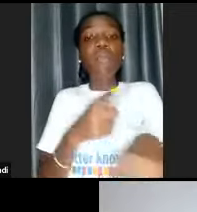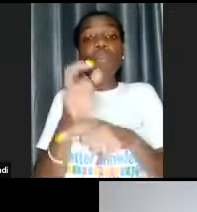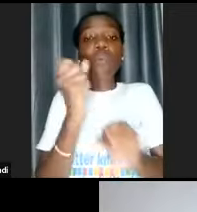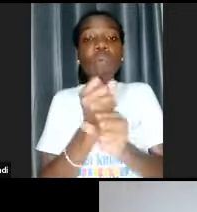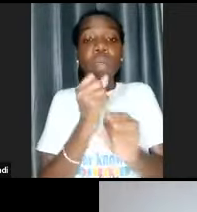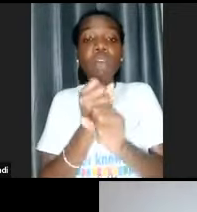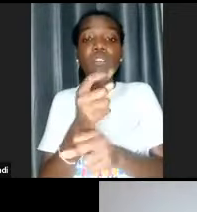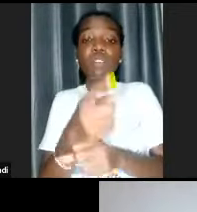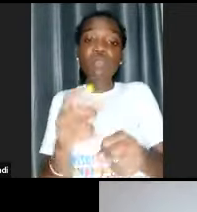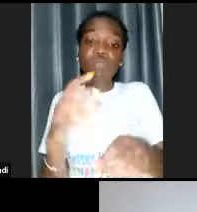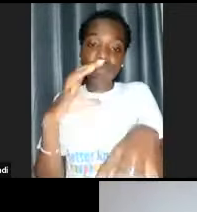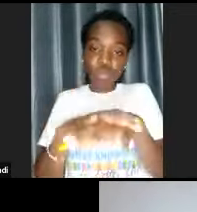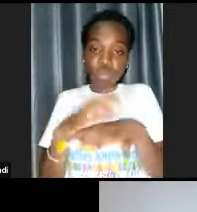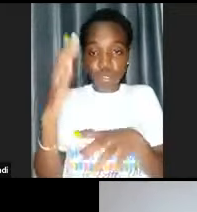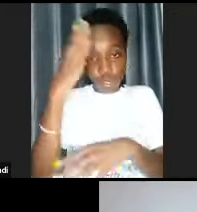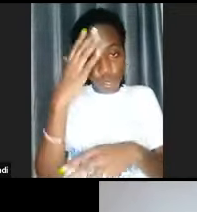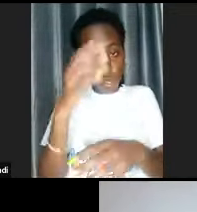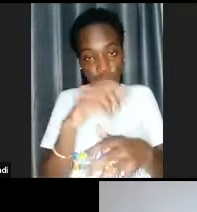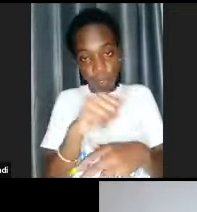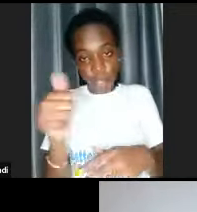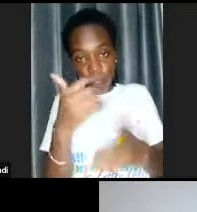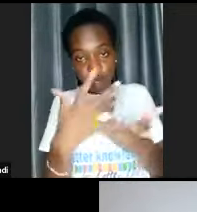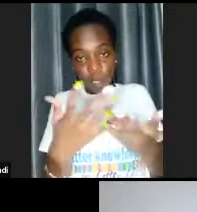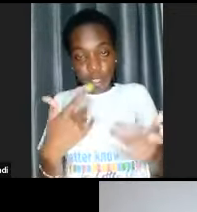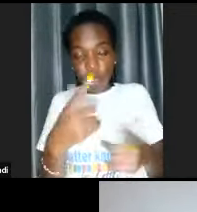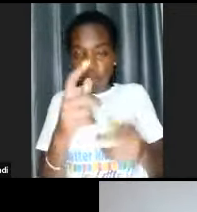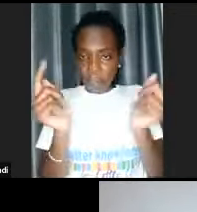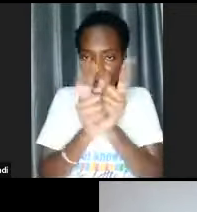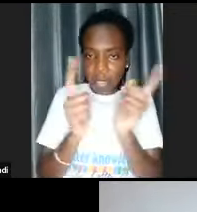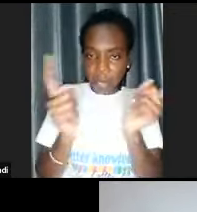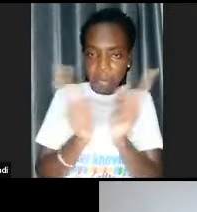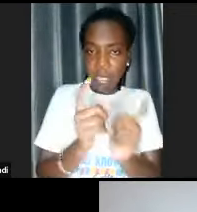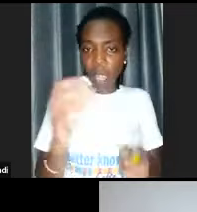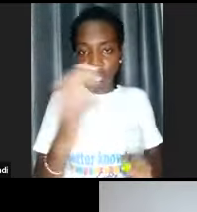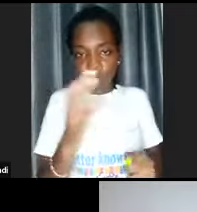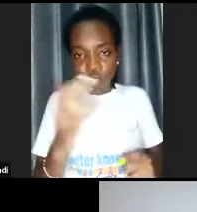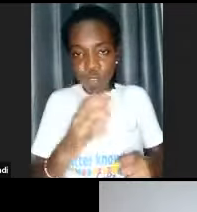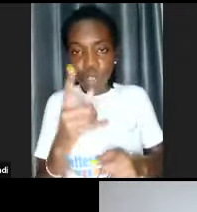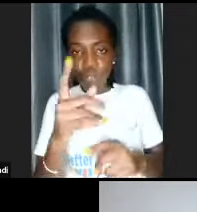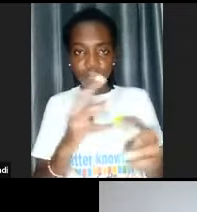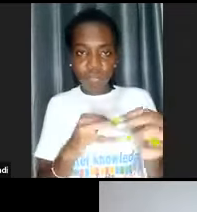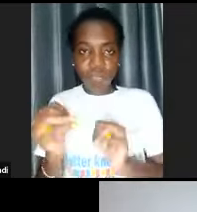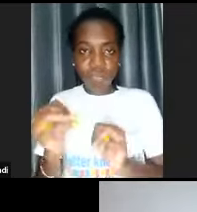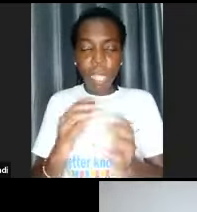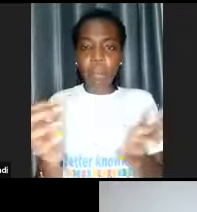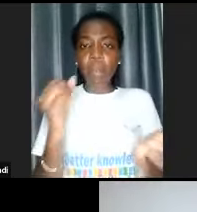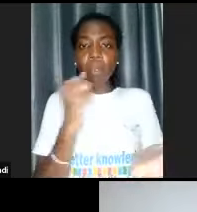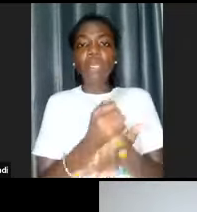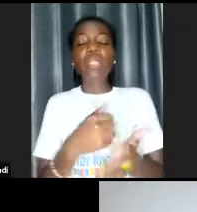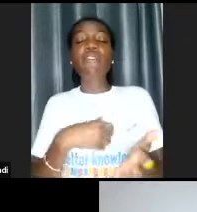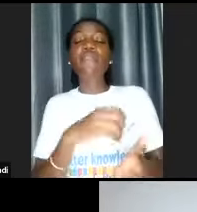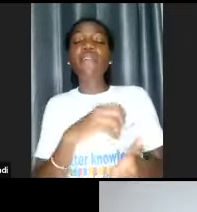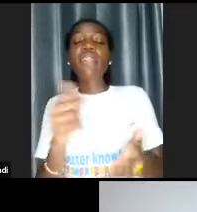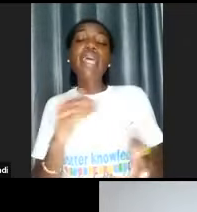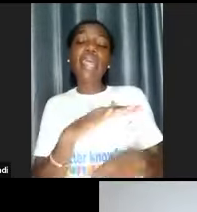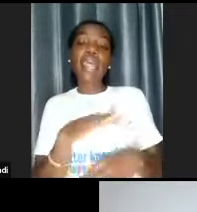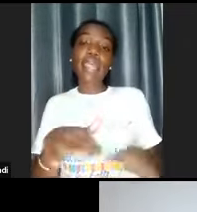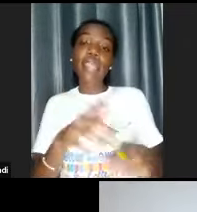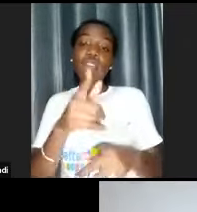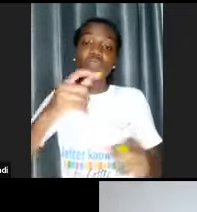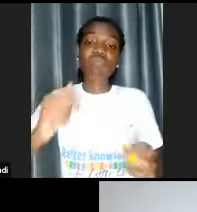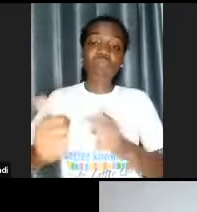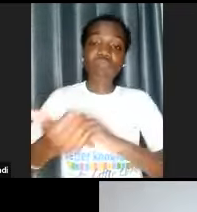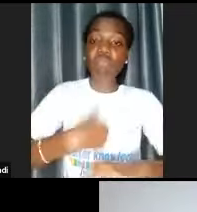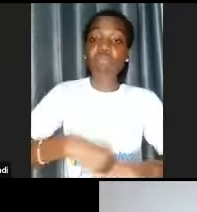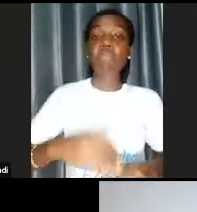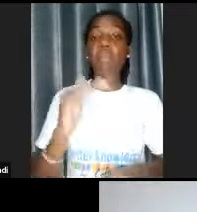working in a company, for example, you're meeting customers, you're managing employees, there are areas you'll find there's a way you impact those people. So you can